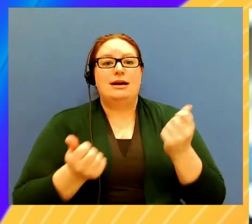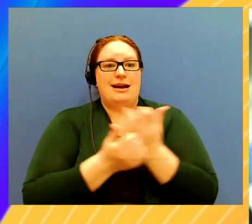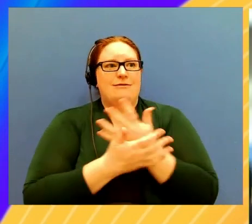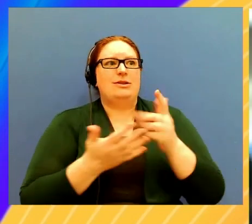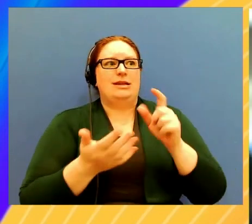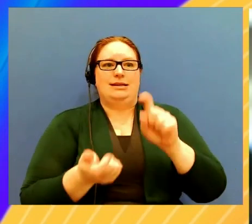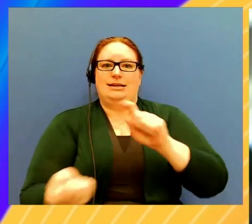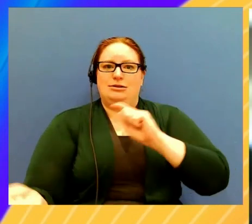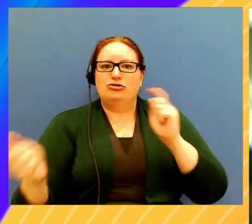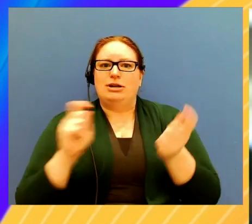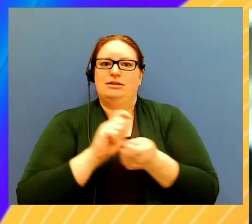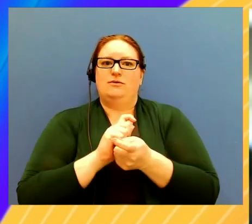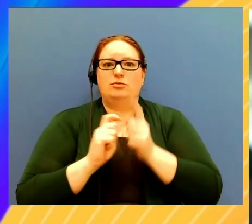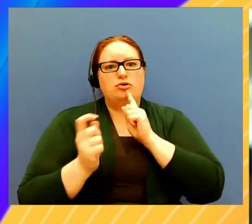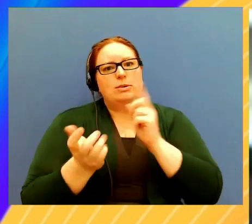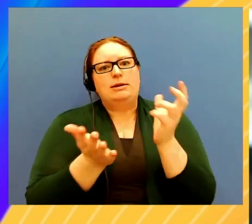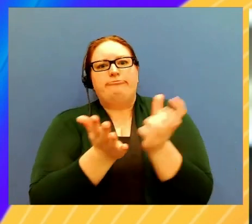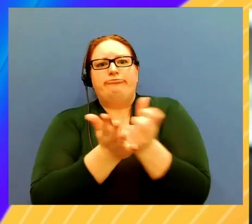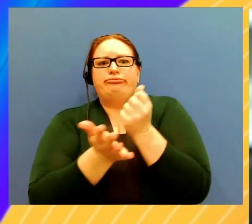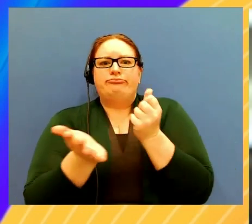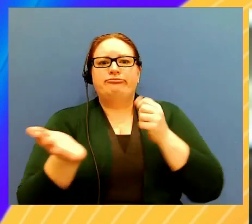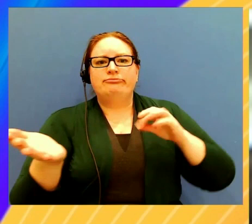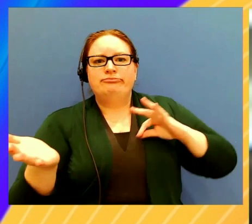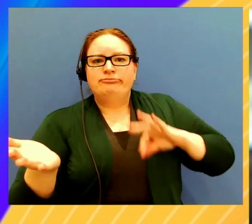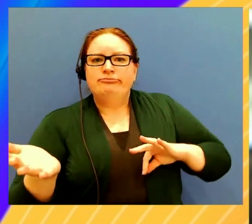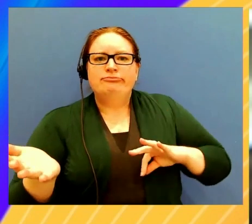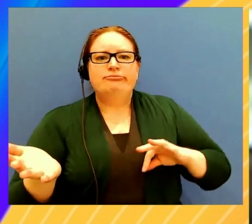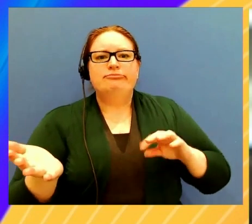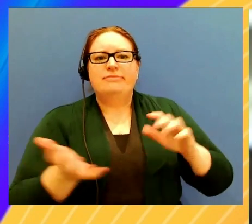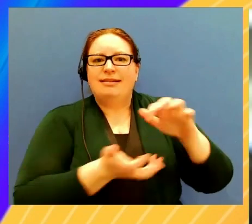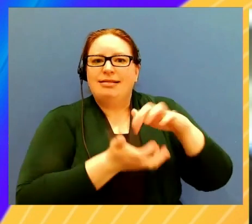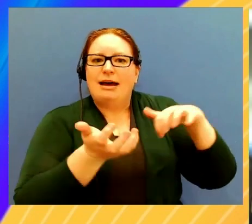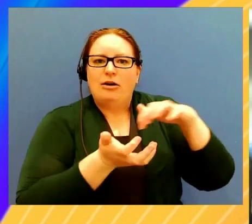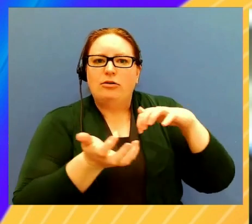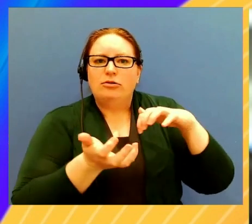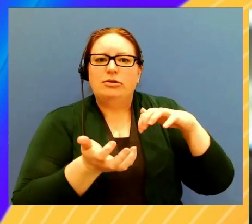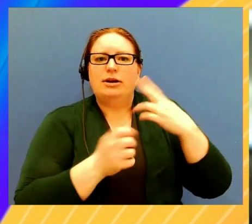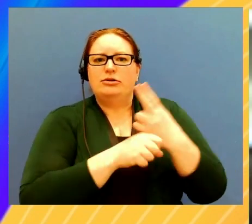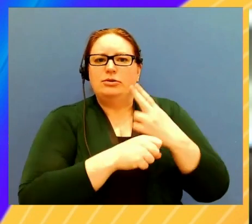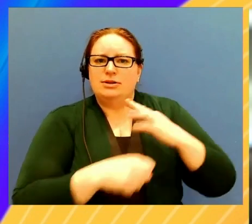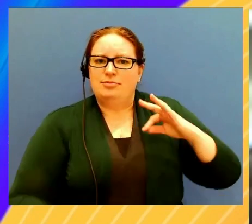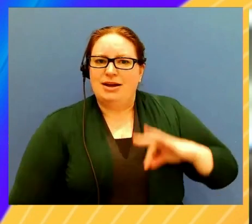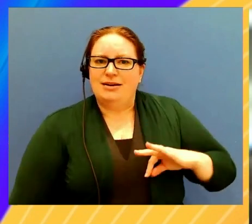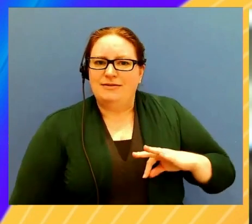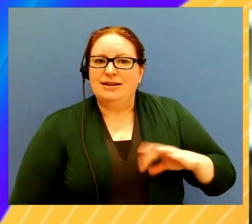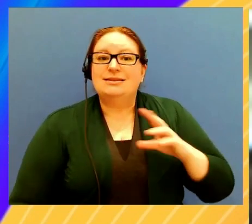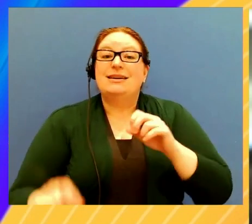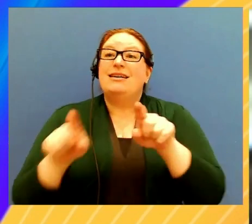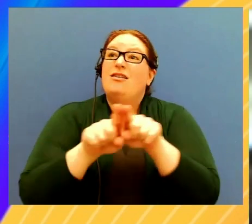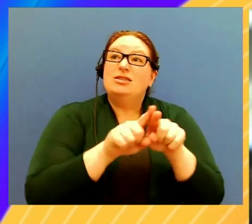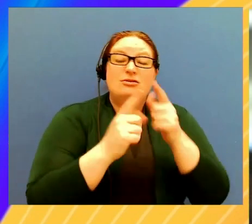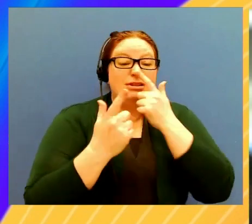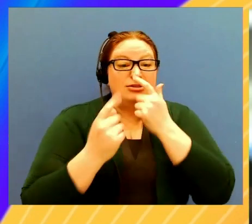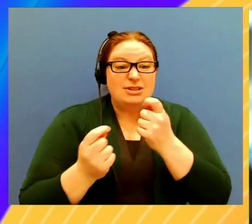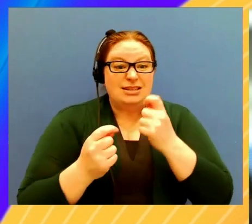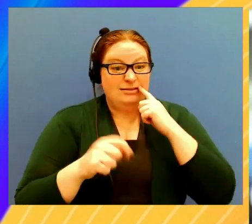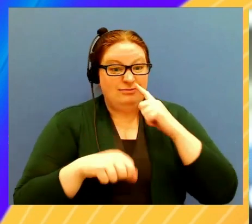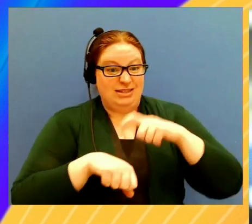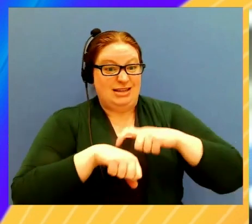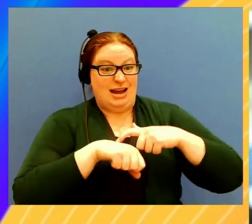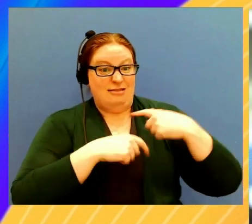truly take advantage of cloud and maximize benefits. But what's also really interesting is how over time we've